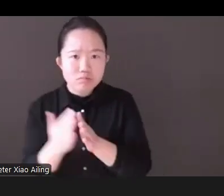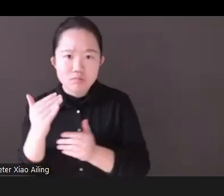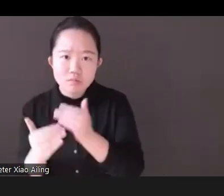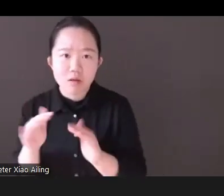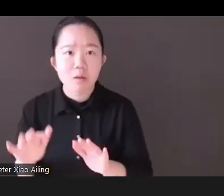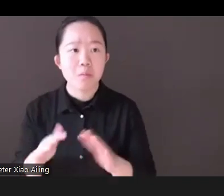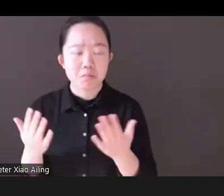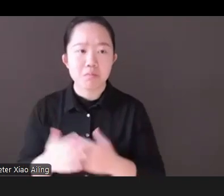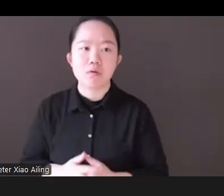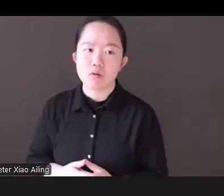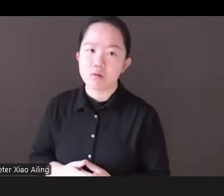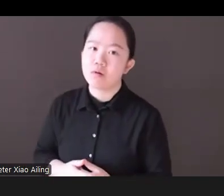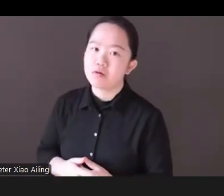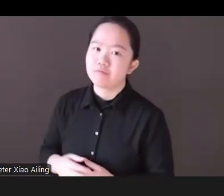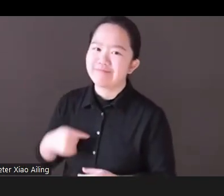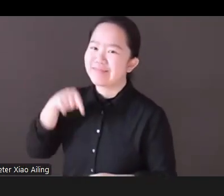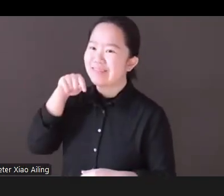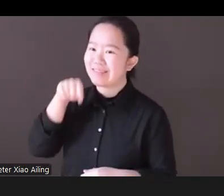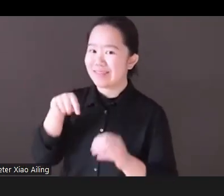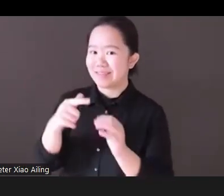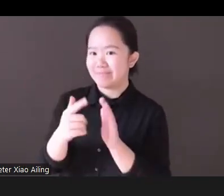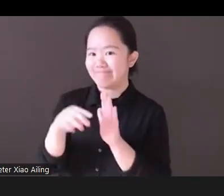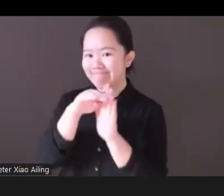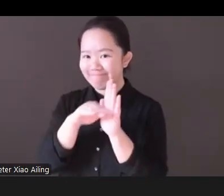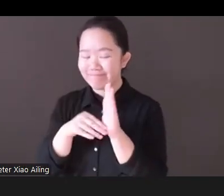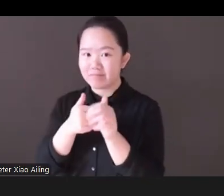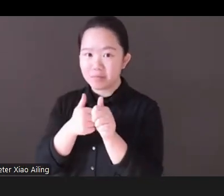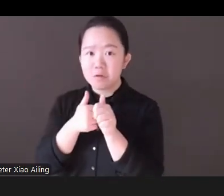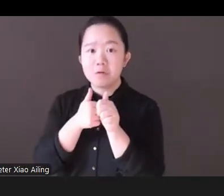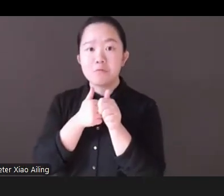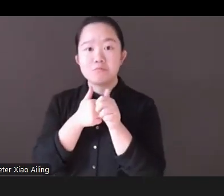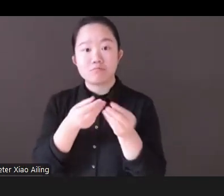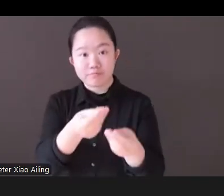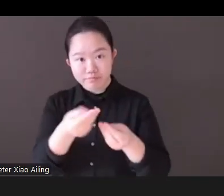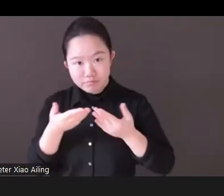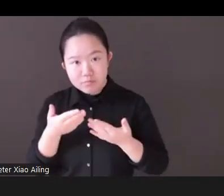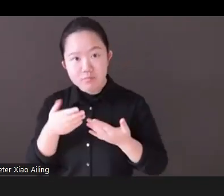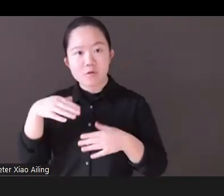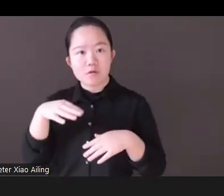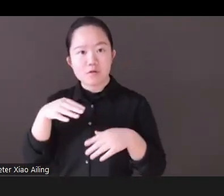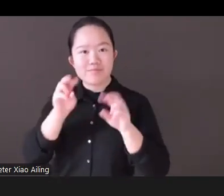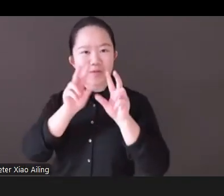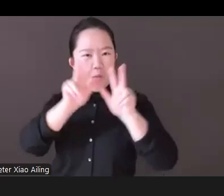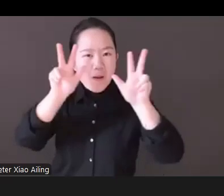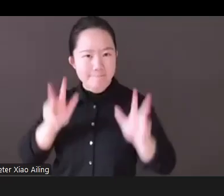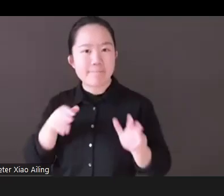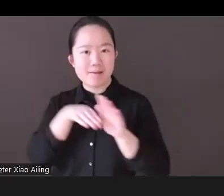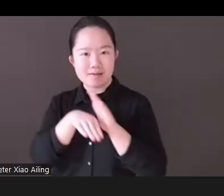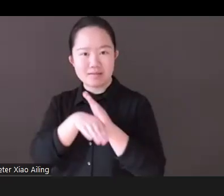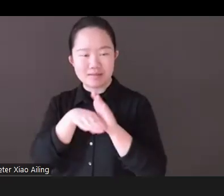the Web Accessibility Directive in Norway, and that it will be the authority where I work, who will